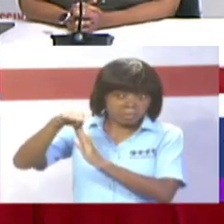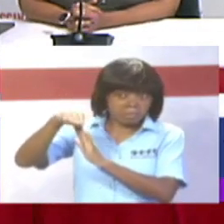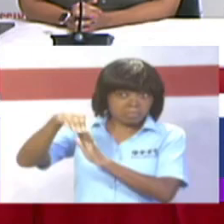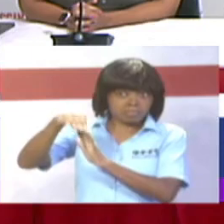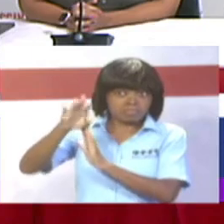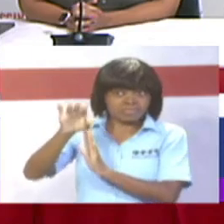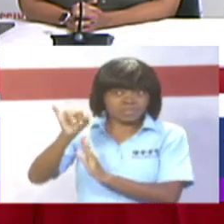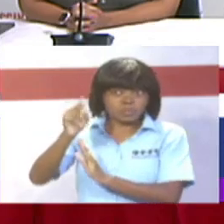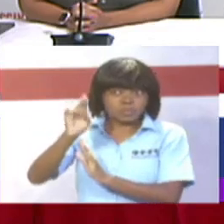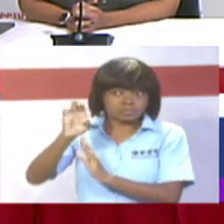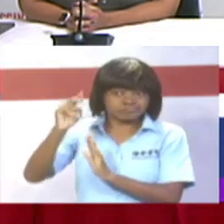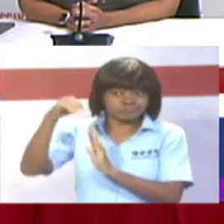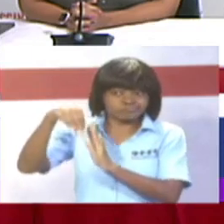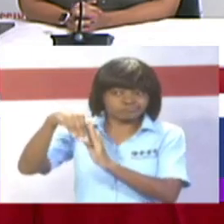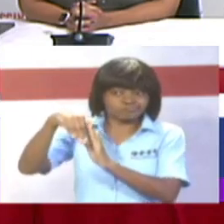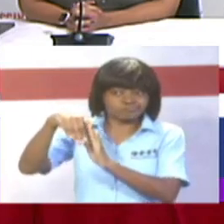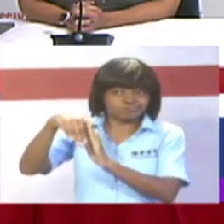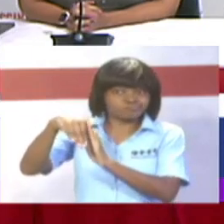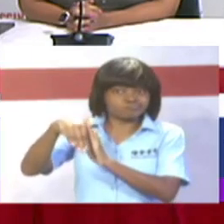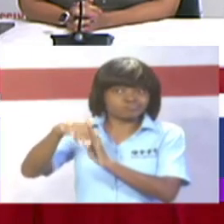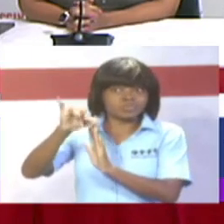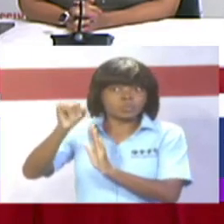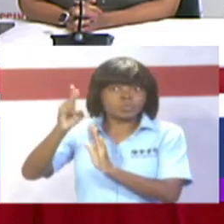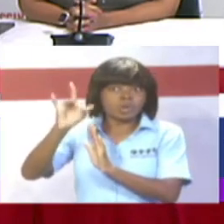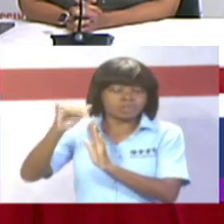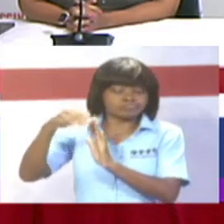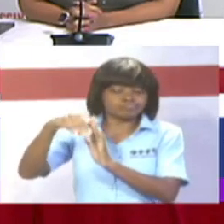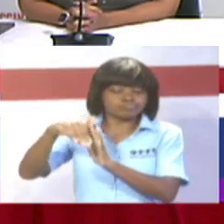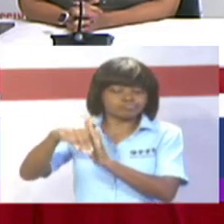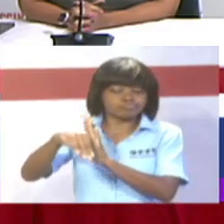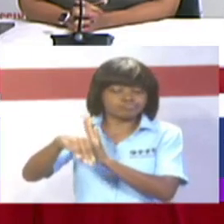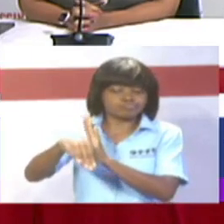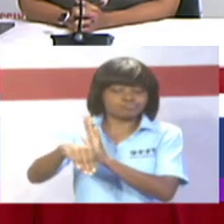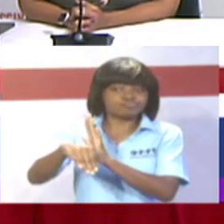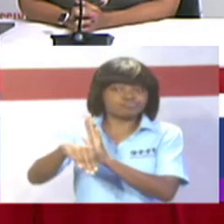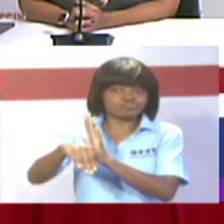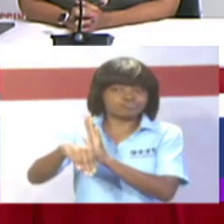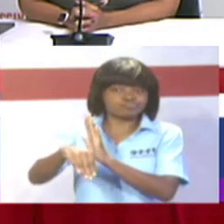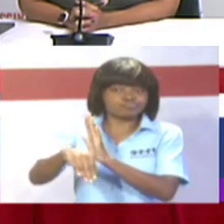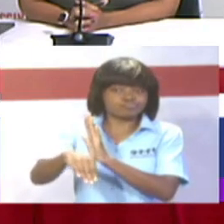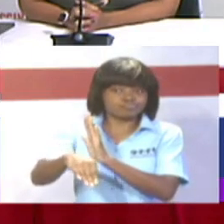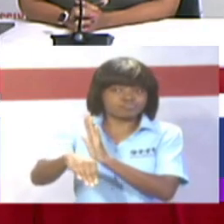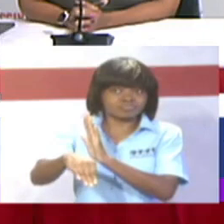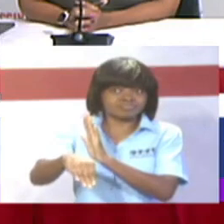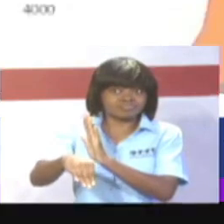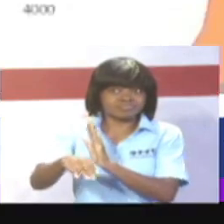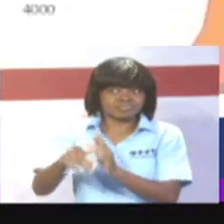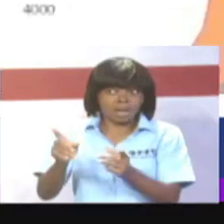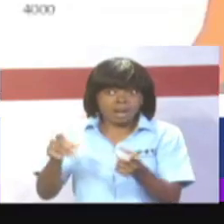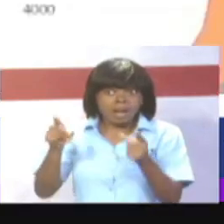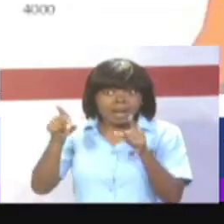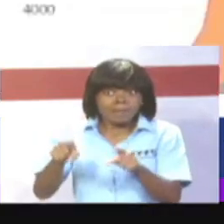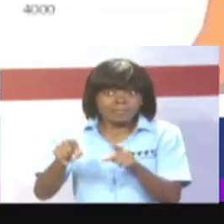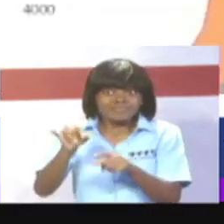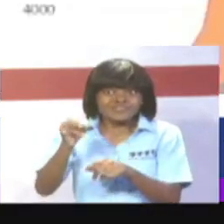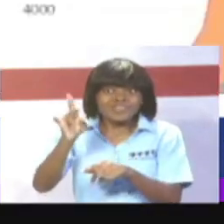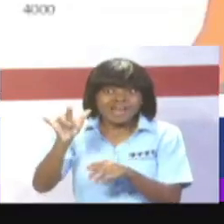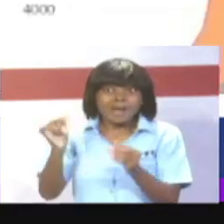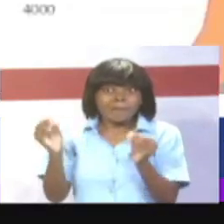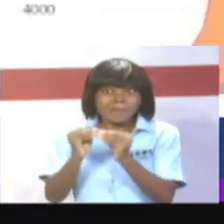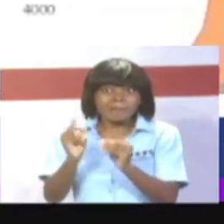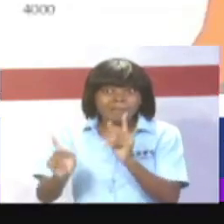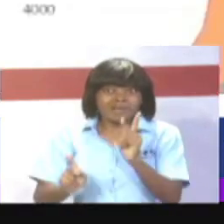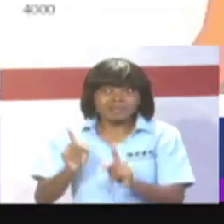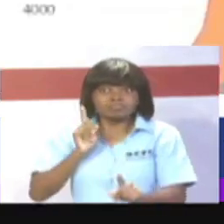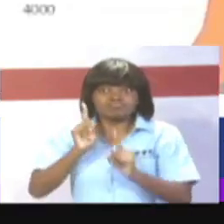a further decrease into July. And from July, as additional movement began to be seen, there we go,